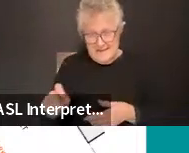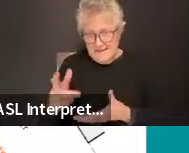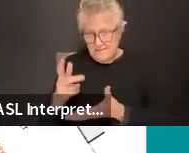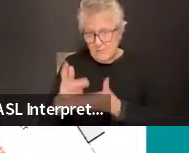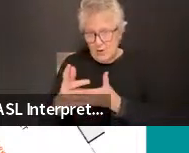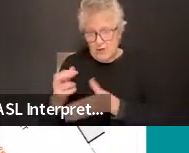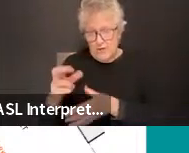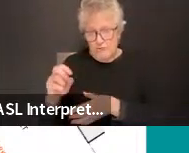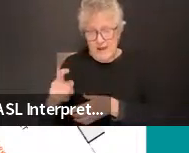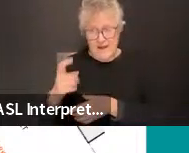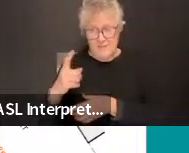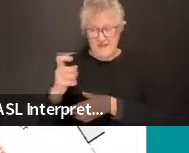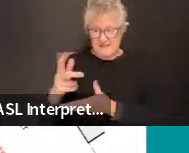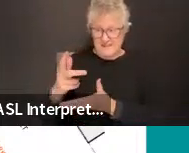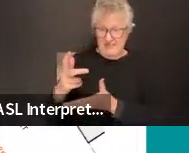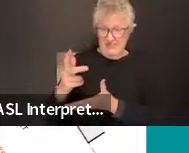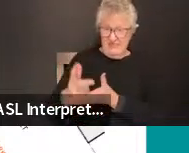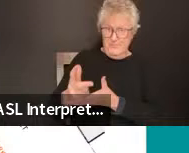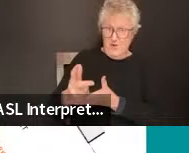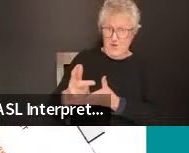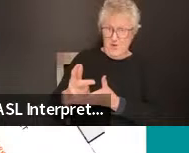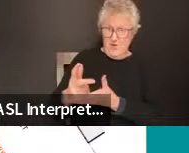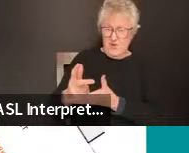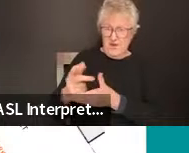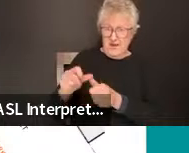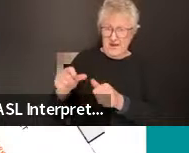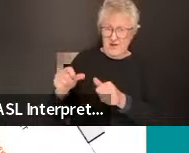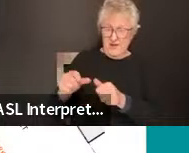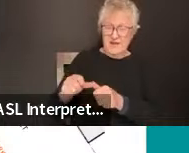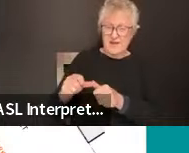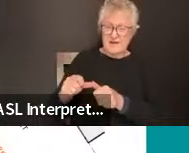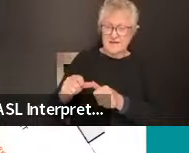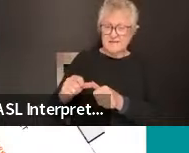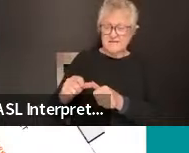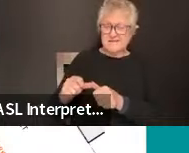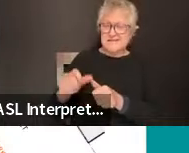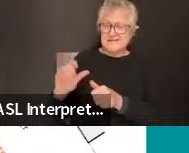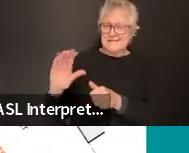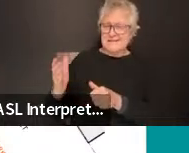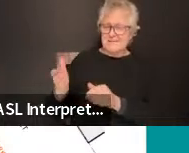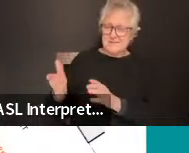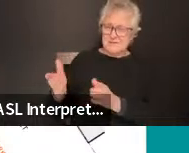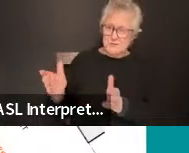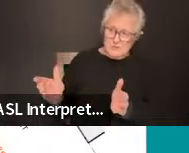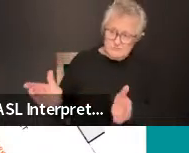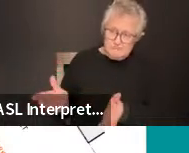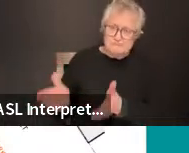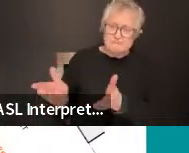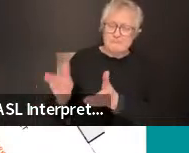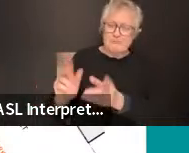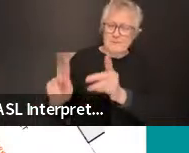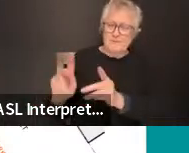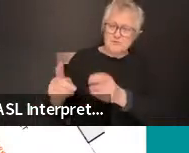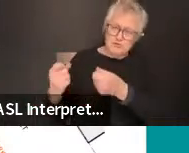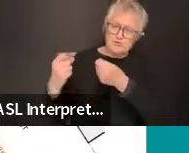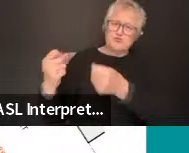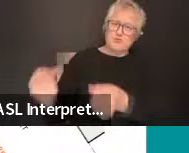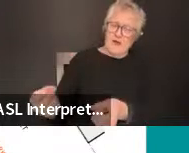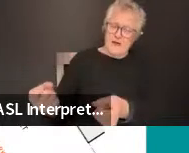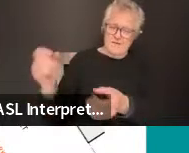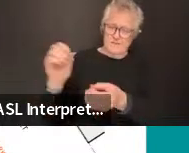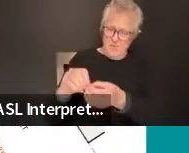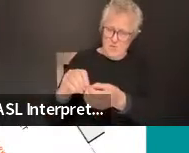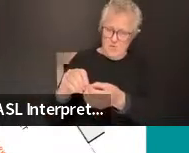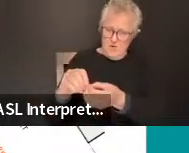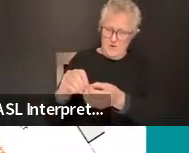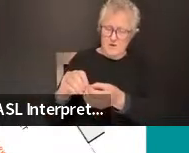vehicles, a lot coming in to come and ride. And we're seeing that, I think, in